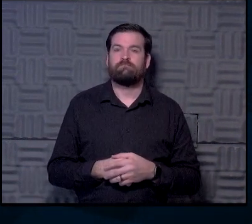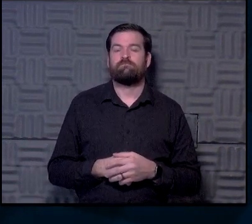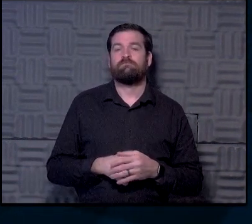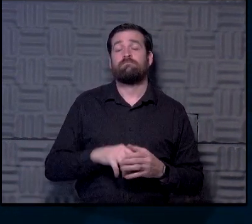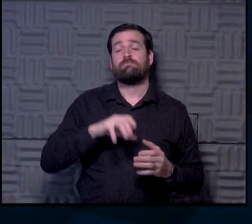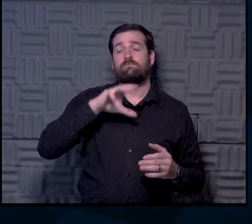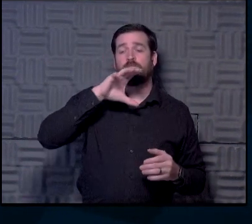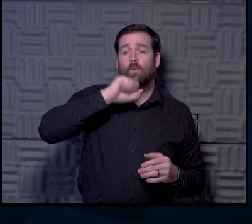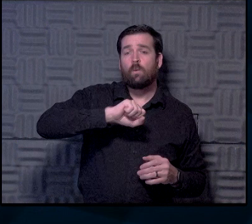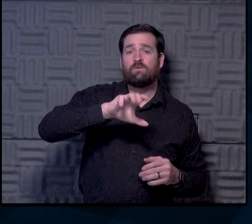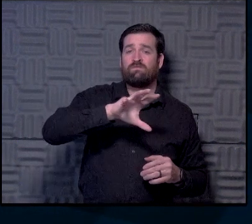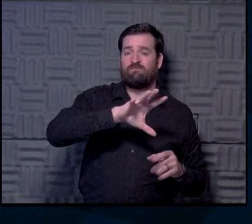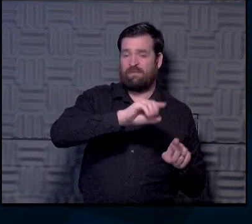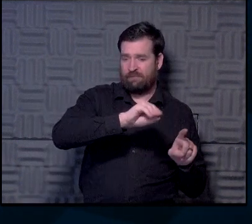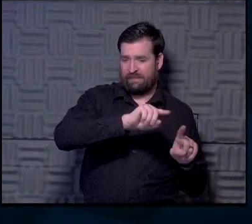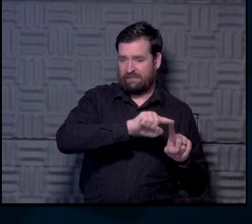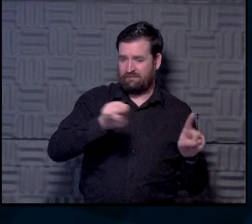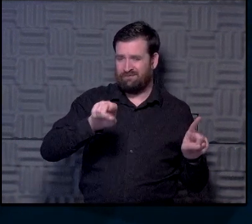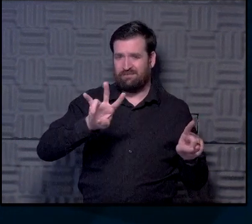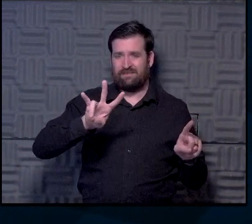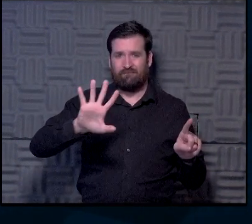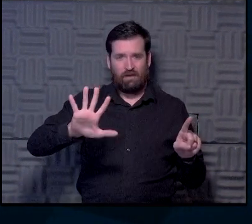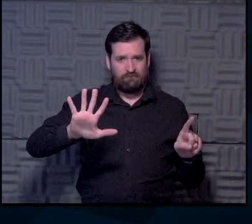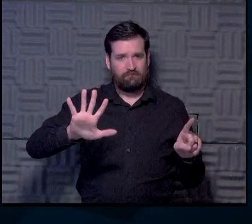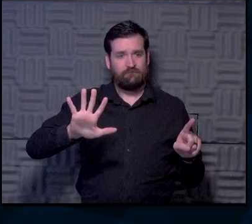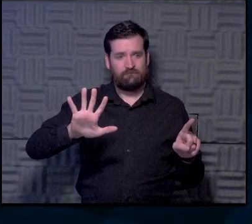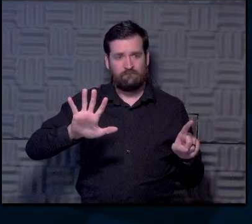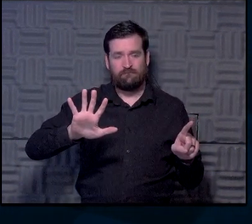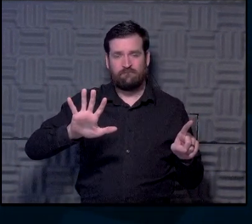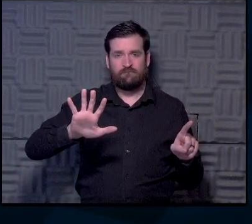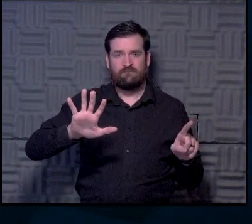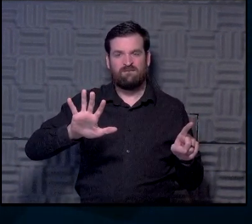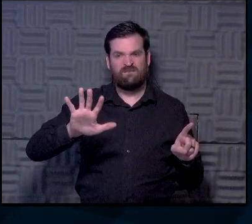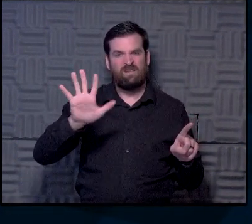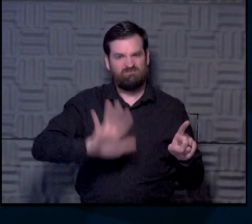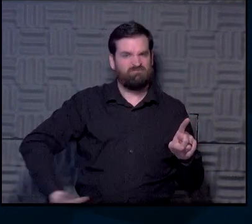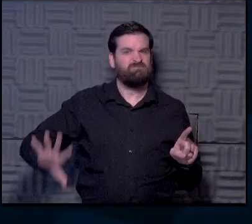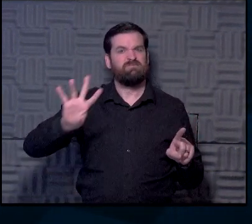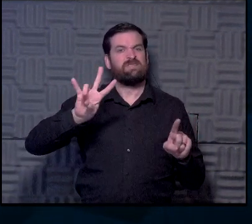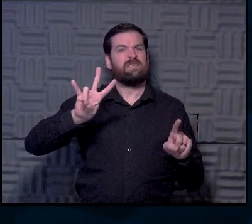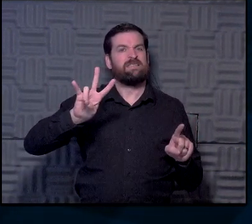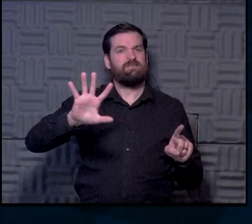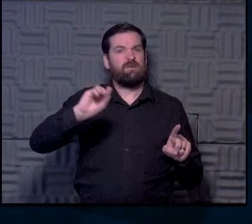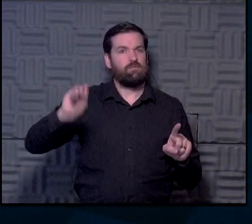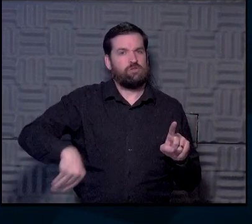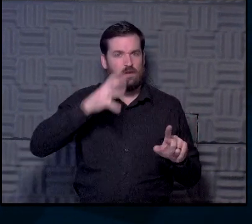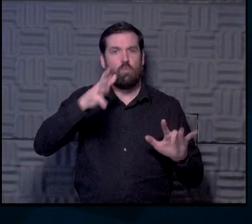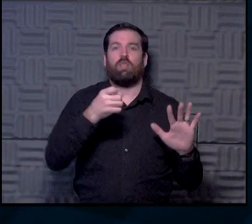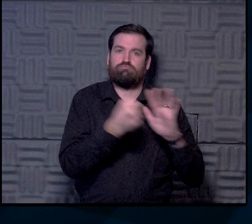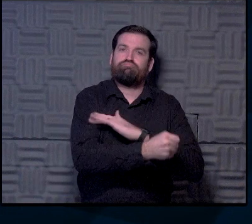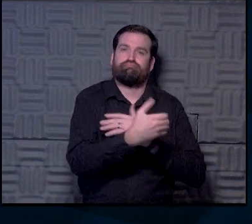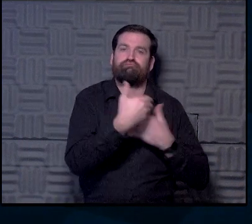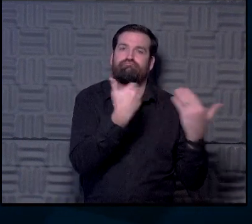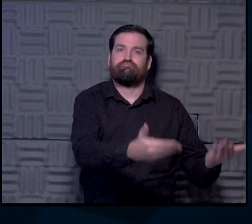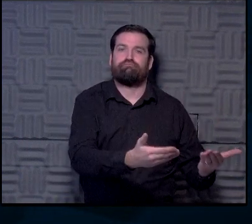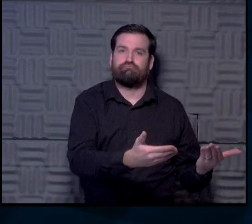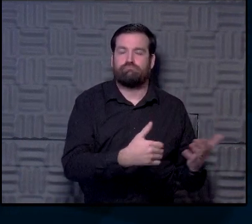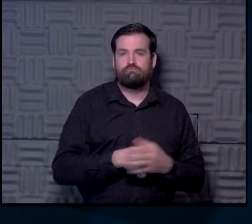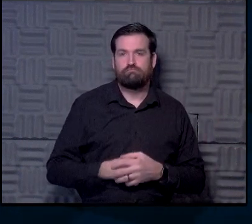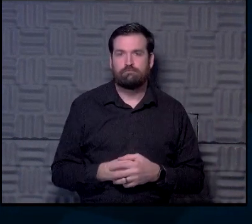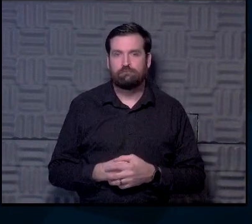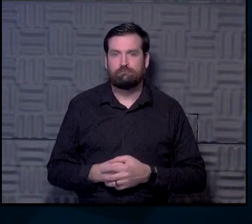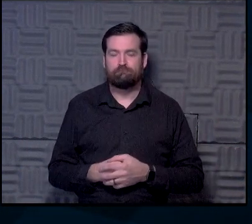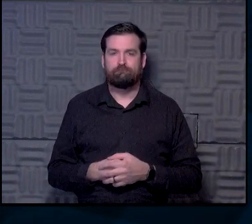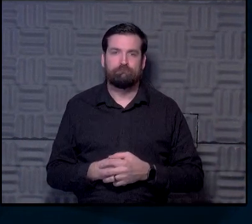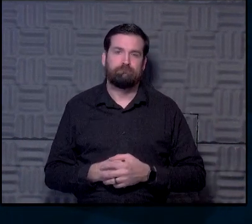age 50 to 75, that number is about a 75% chance that we're going to admit you to the hospital, all things